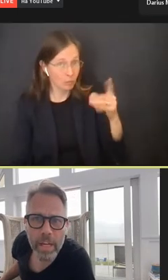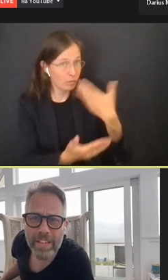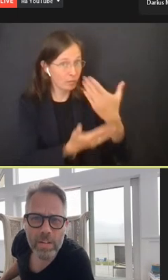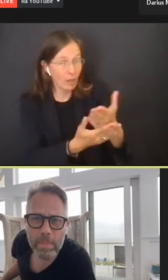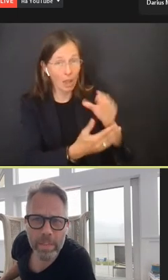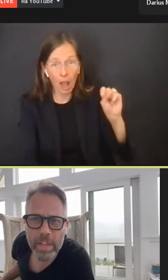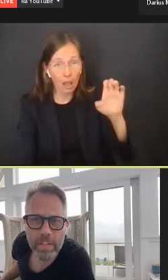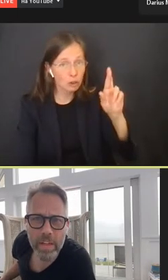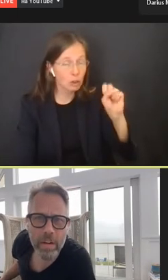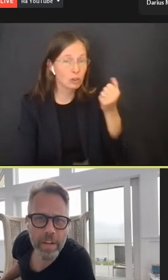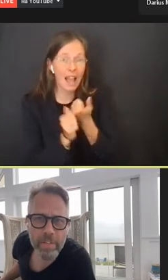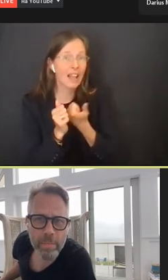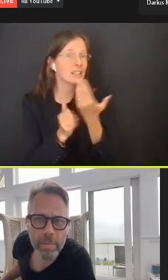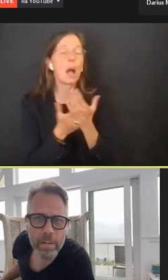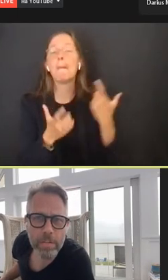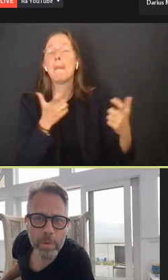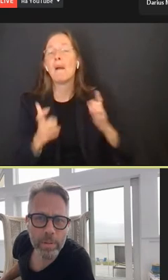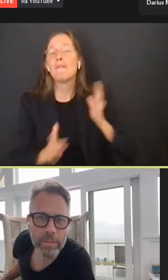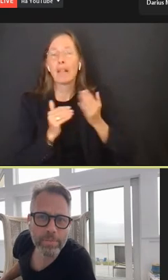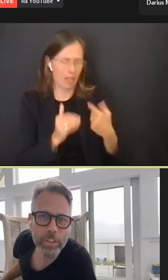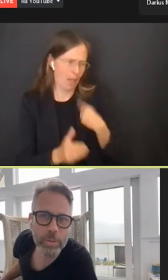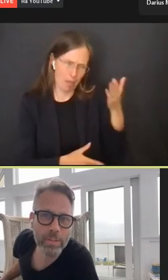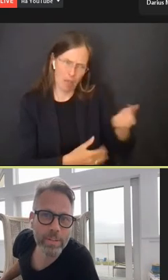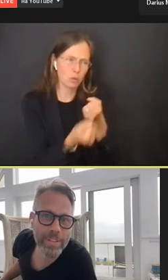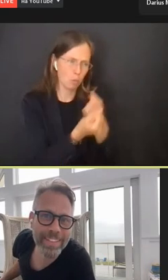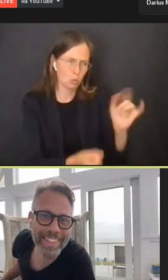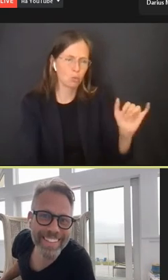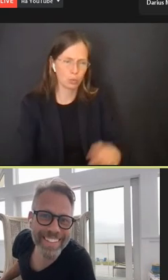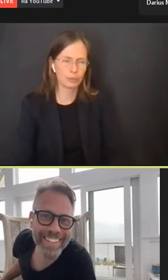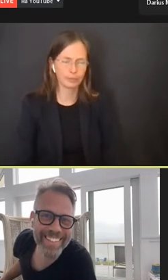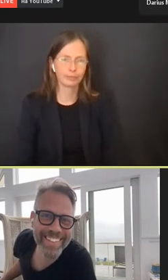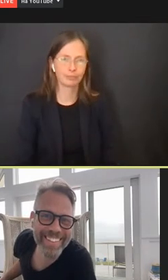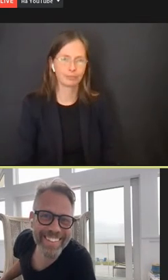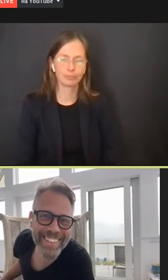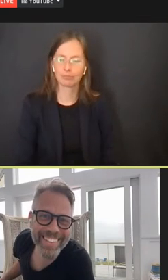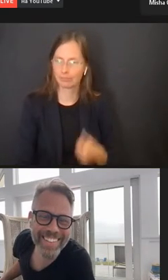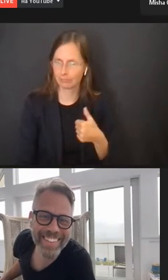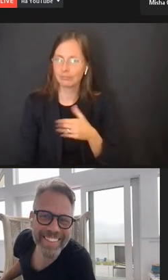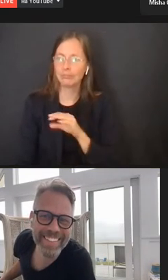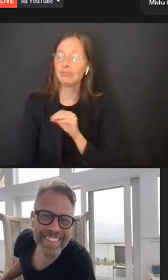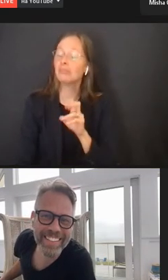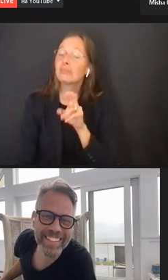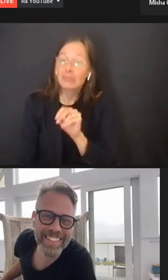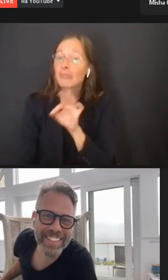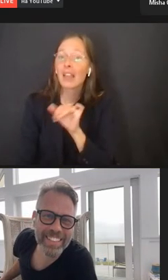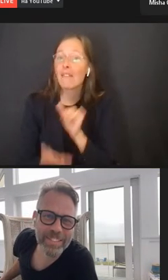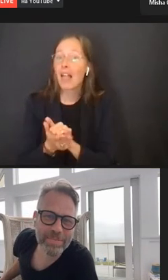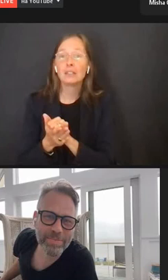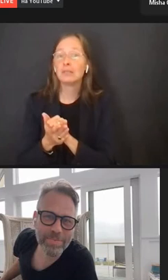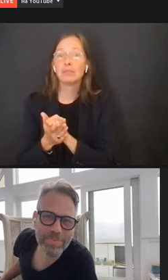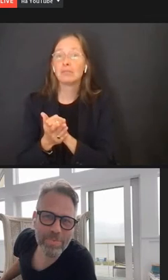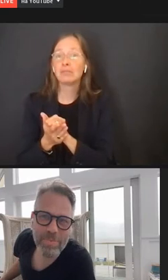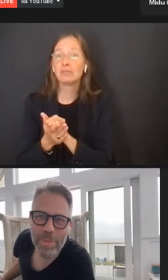anywhere like that, some big fancy thing, I'll definitely be there to support you too. Great. Even if that's, you know, on the other side